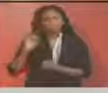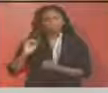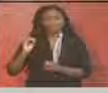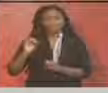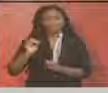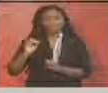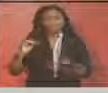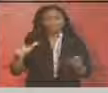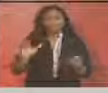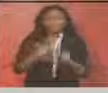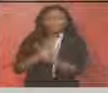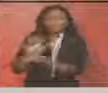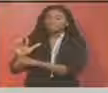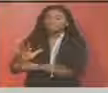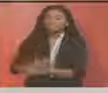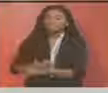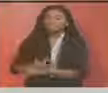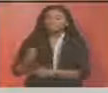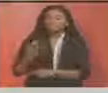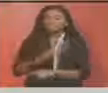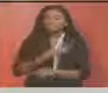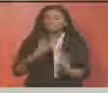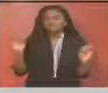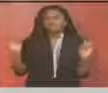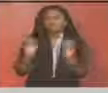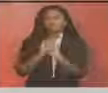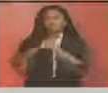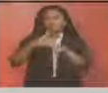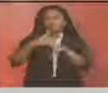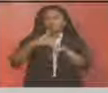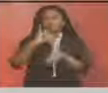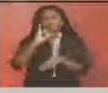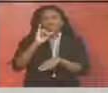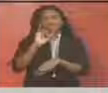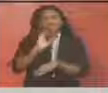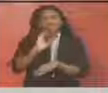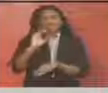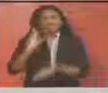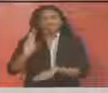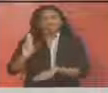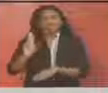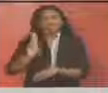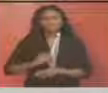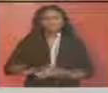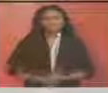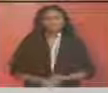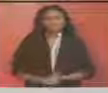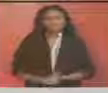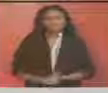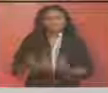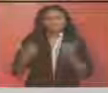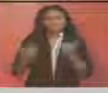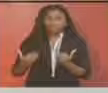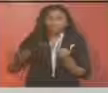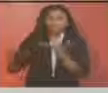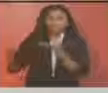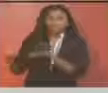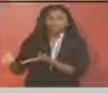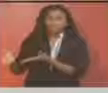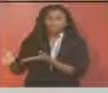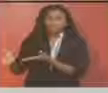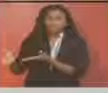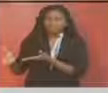2%, ambulatory 3%, no one in ICU, no one in HDU. If I can have my first slide this morning.